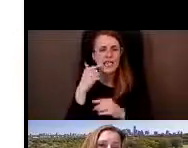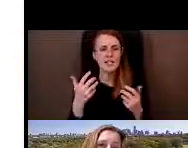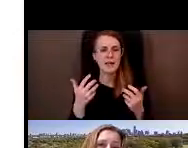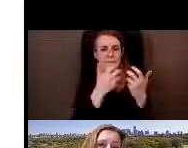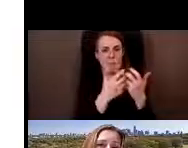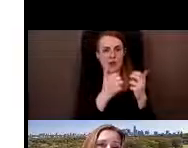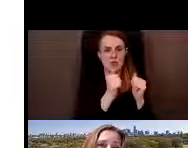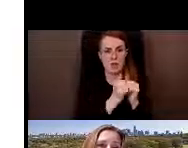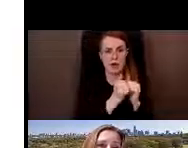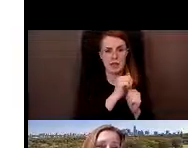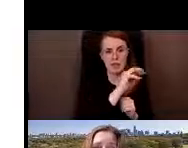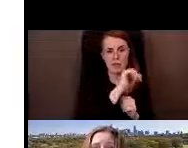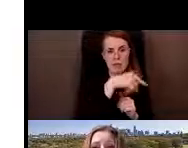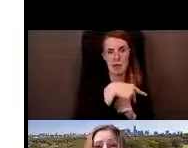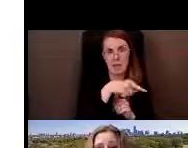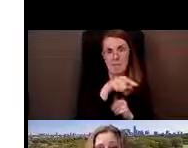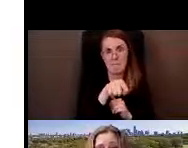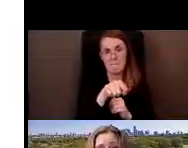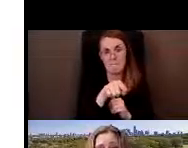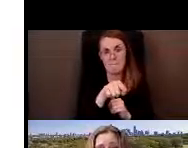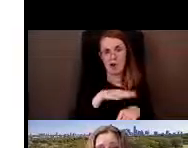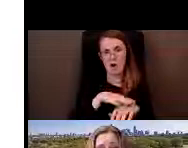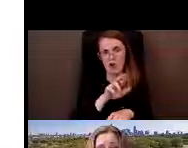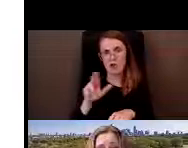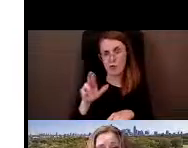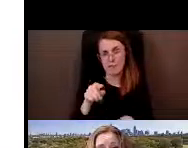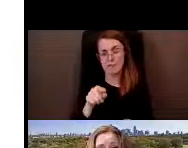to the map at the right.